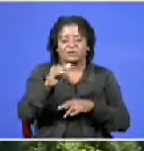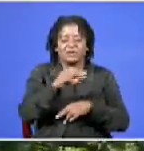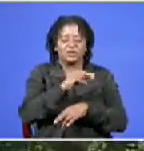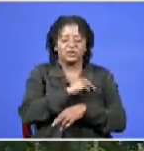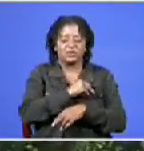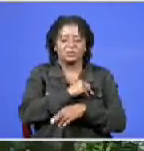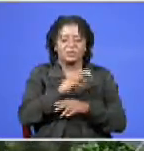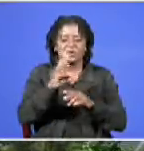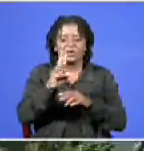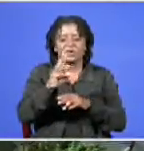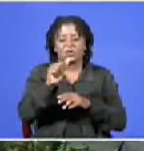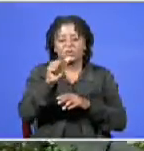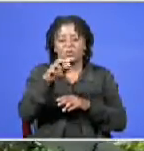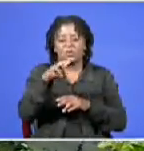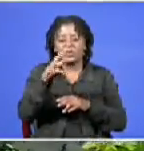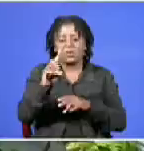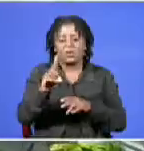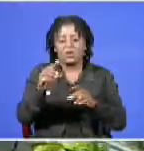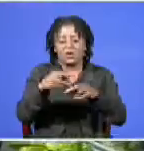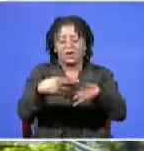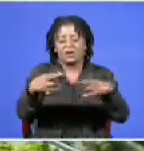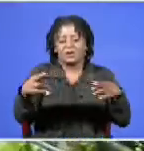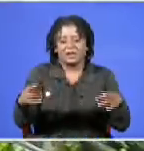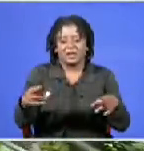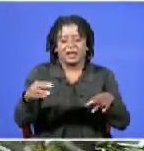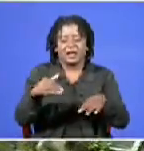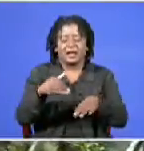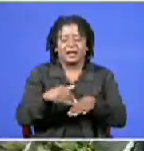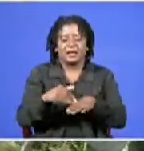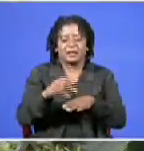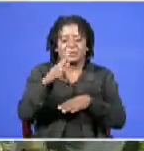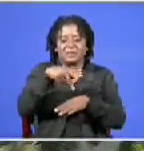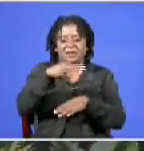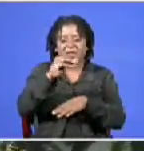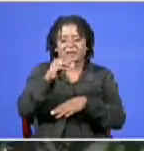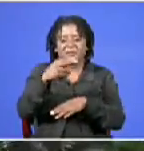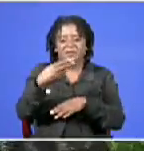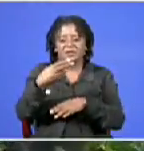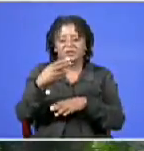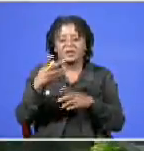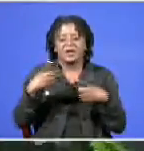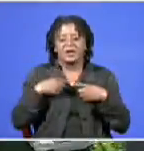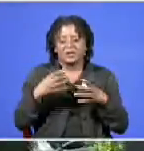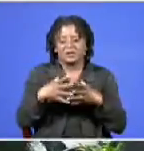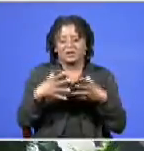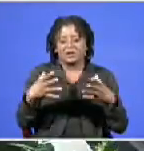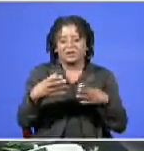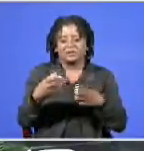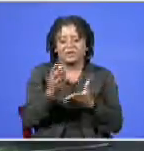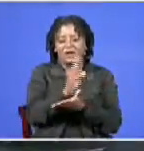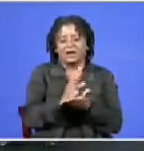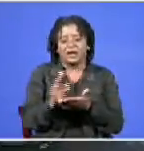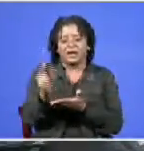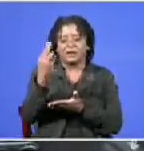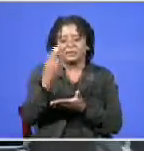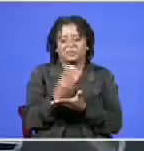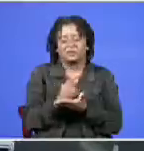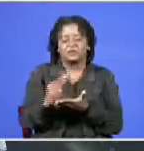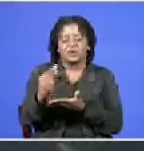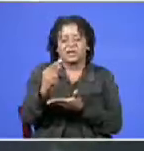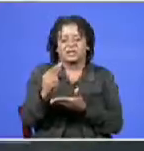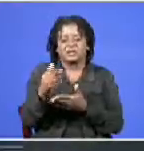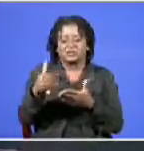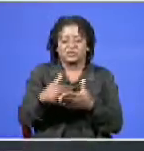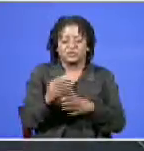Margaret Hospital. Both units were part of extensive upgrades over the past 6 months. Renovations on the Cory Newbold Ward included new flooring, a new